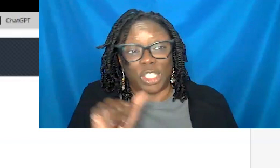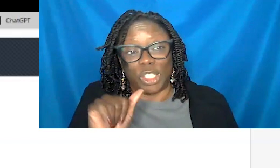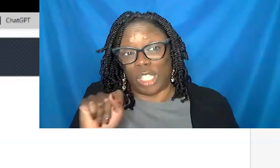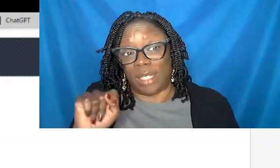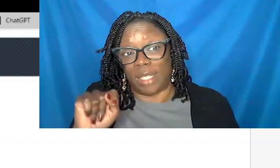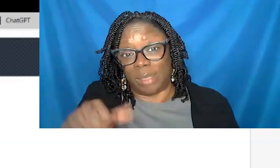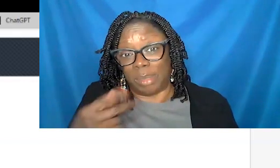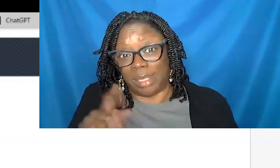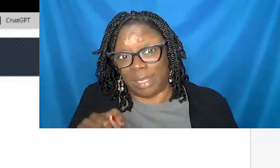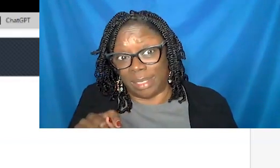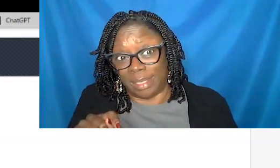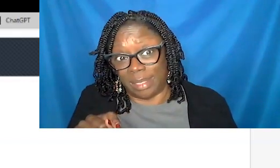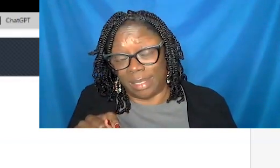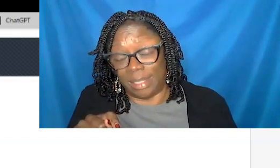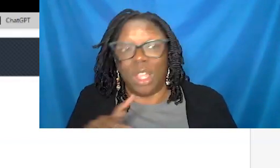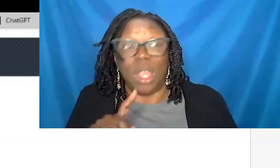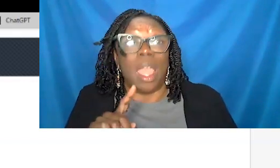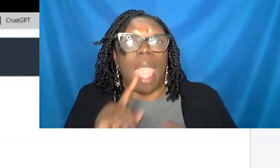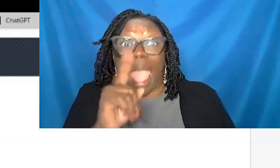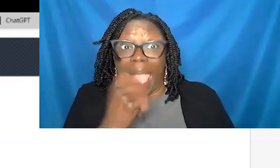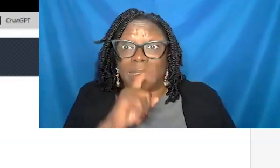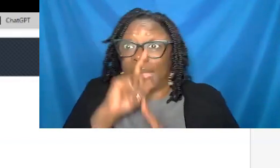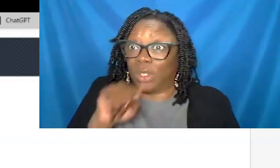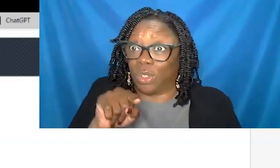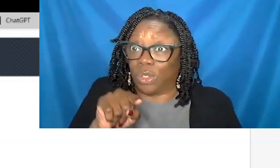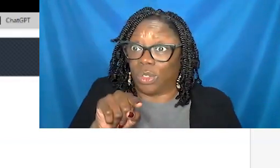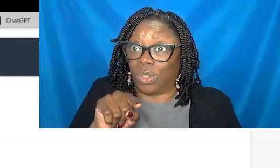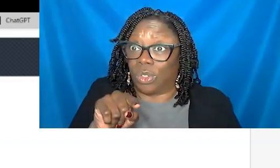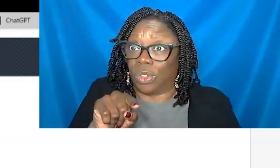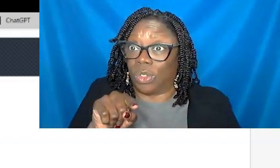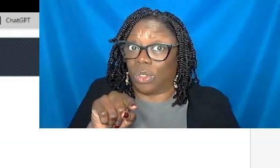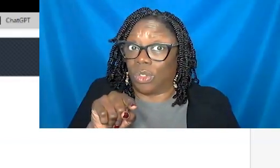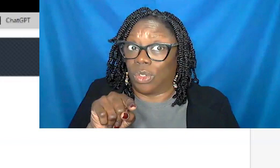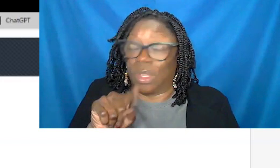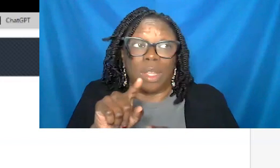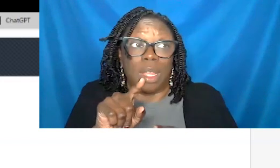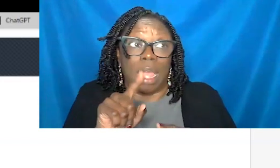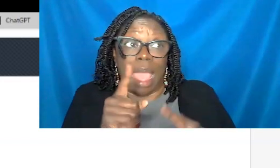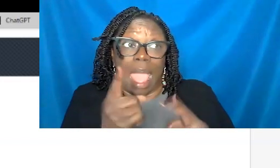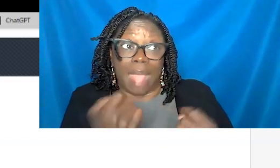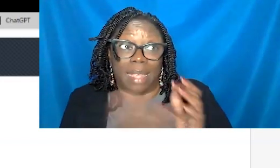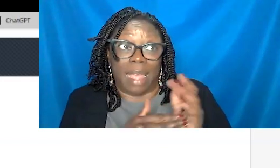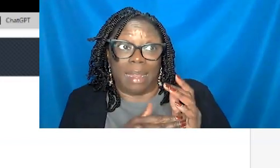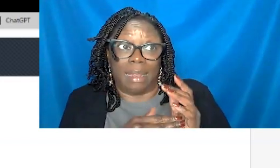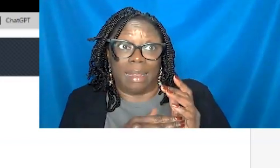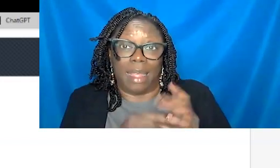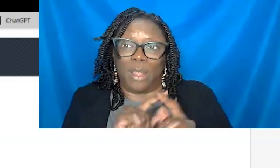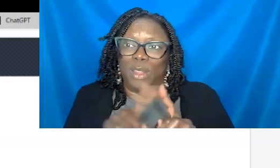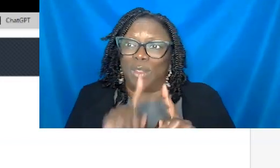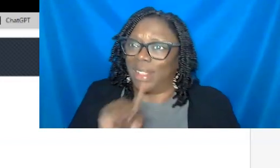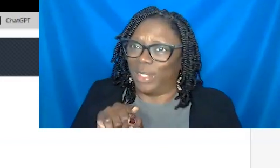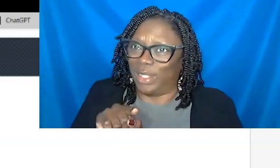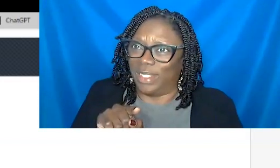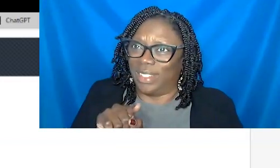answer, you could ask that same question again right away. It's going to give you not a completely different answer, but it's going to give you a different answer,